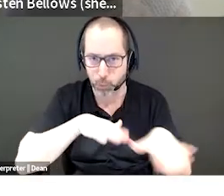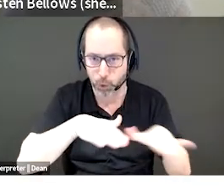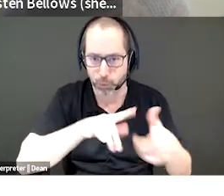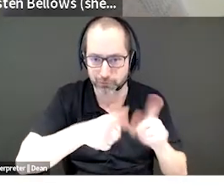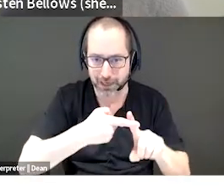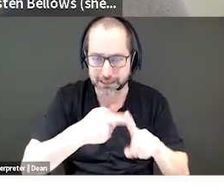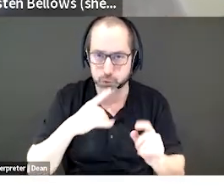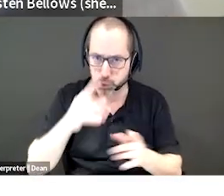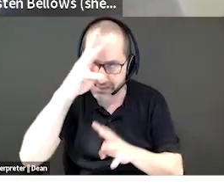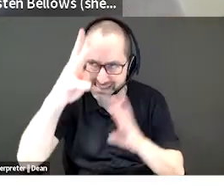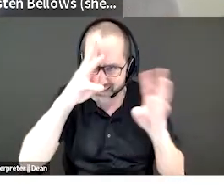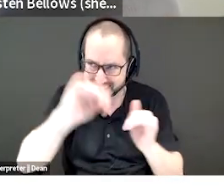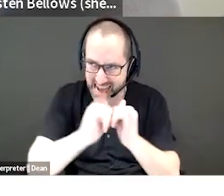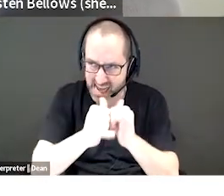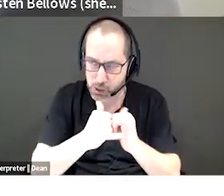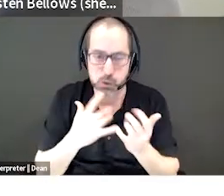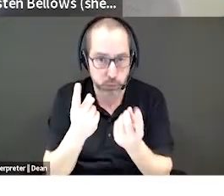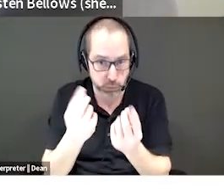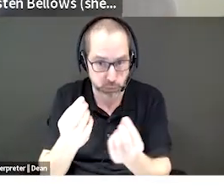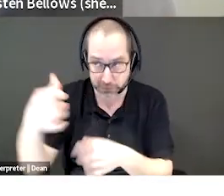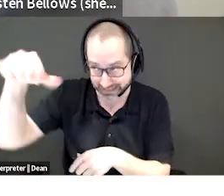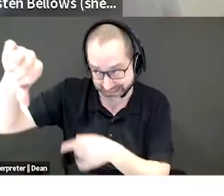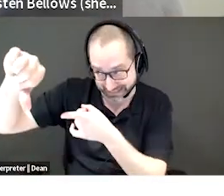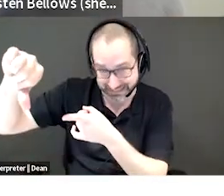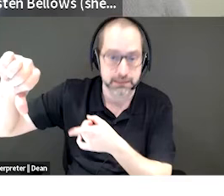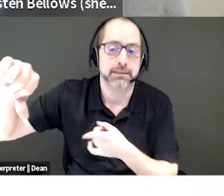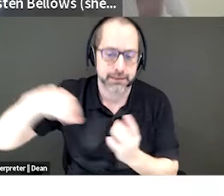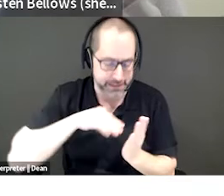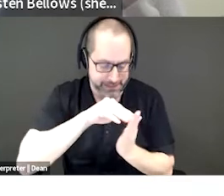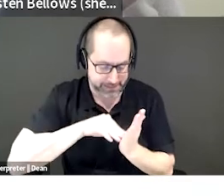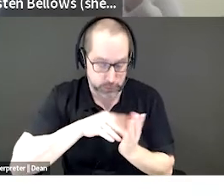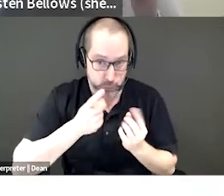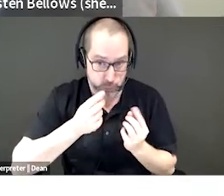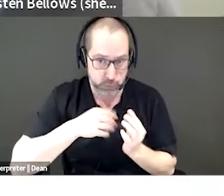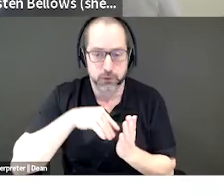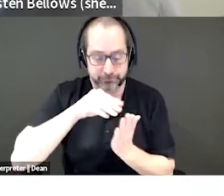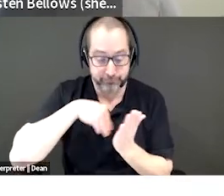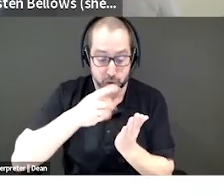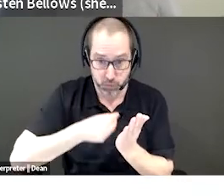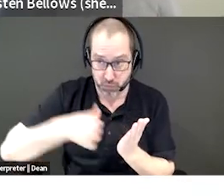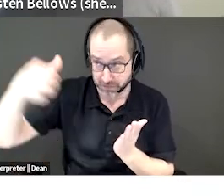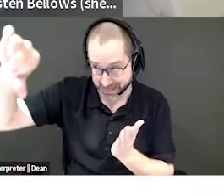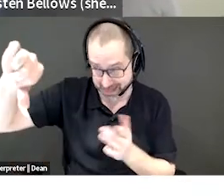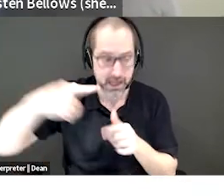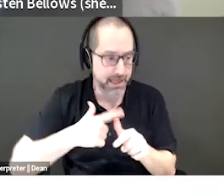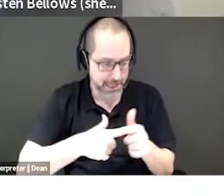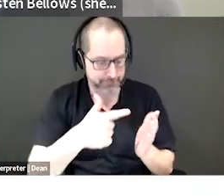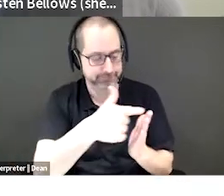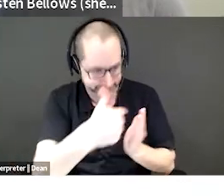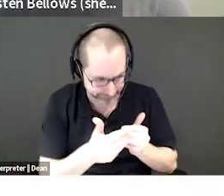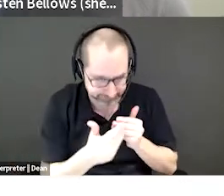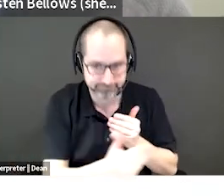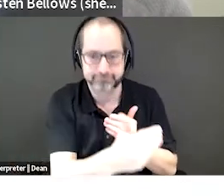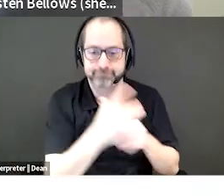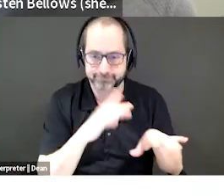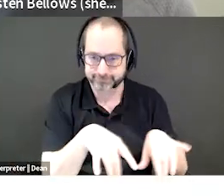yourself coping well with the rejection. When the rejection happens, follow through with your plan. So this is also a skill from